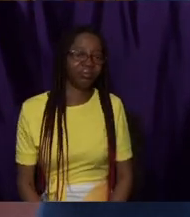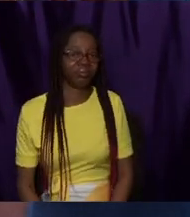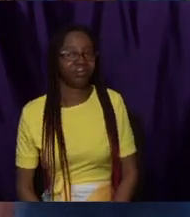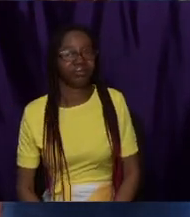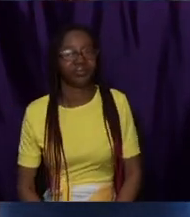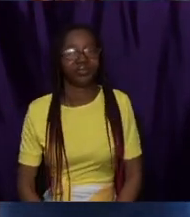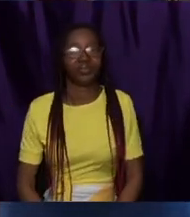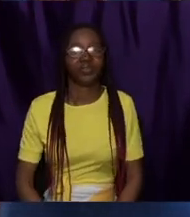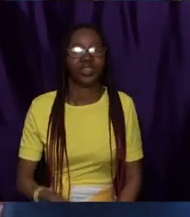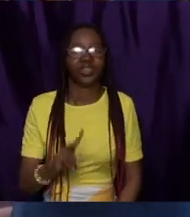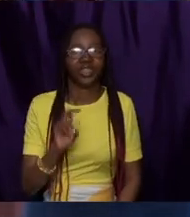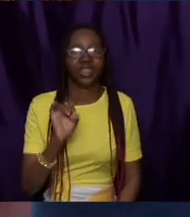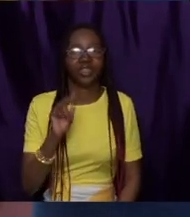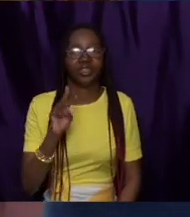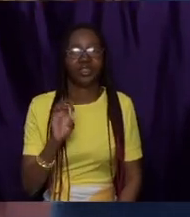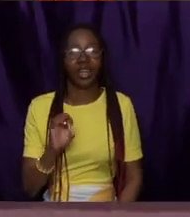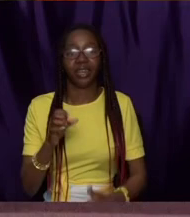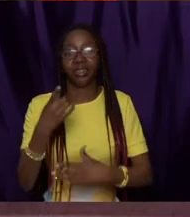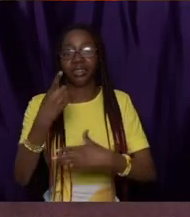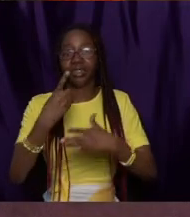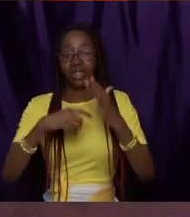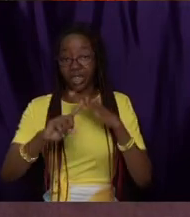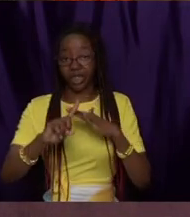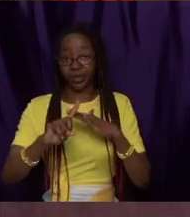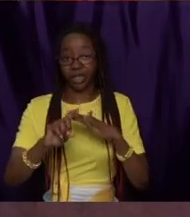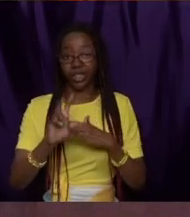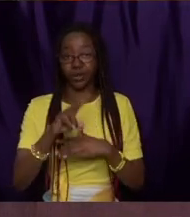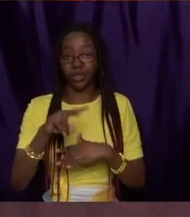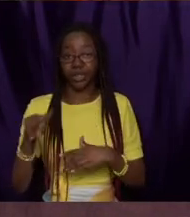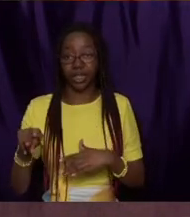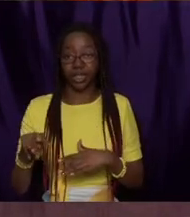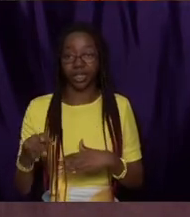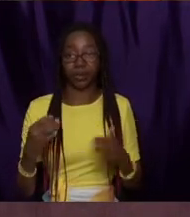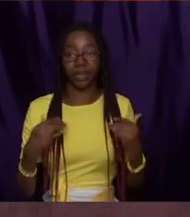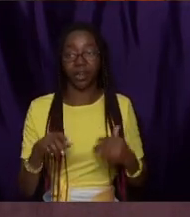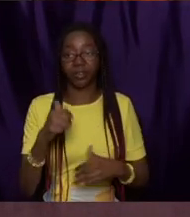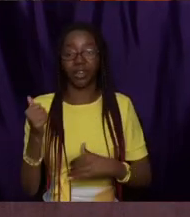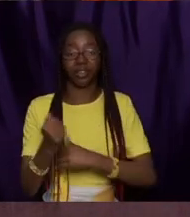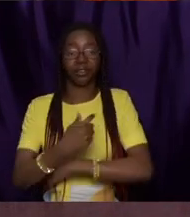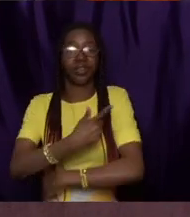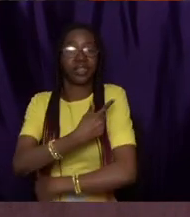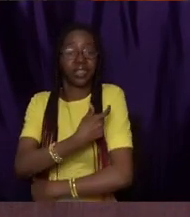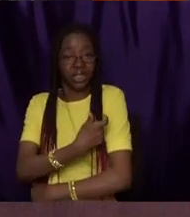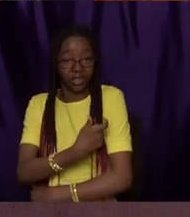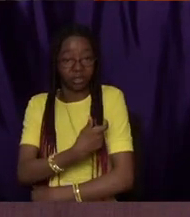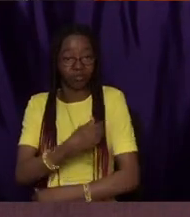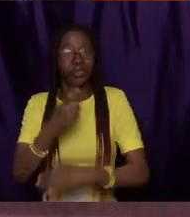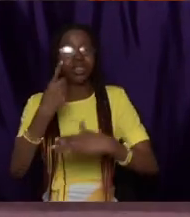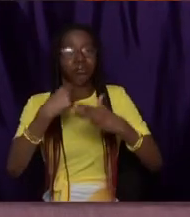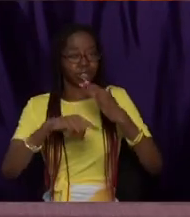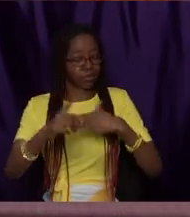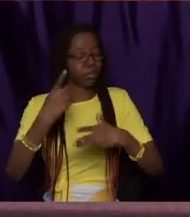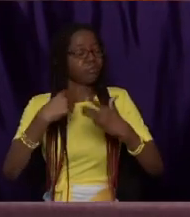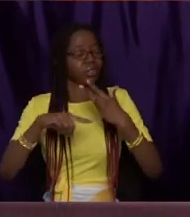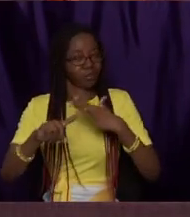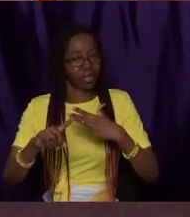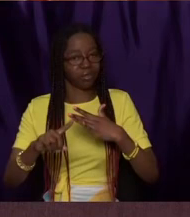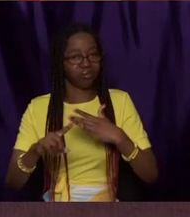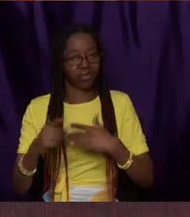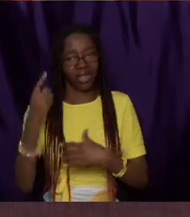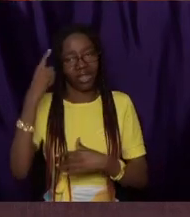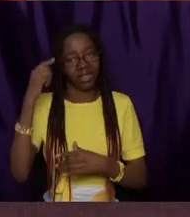Reverend Vine, is that next week? Is it the 22nd that we're having another vaccination? Next week. I think they're